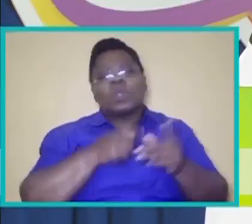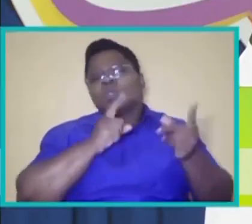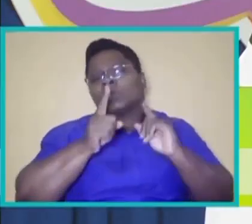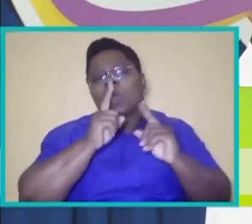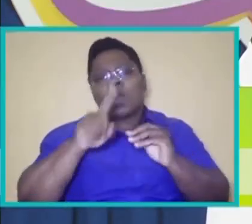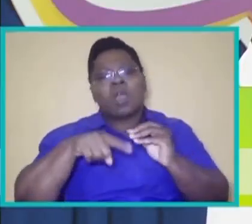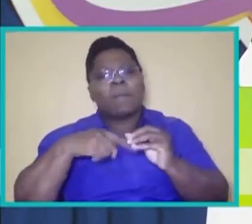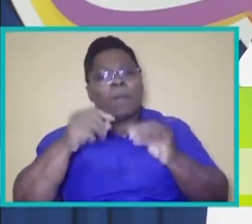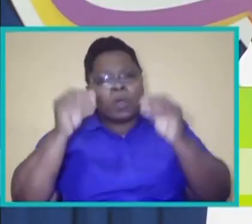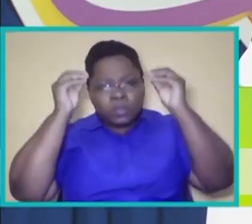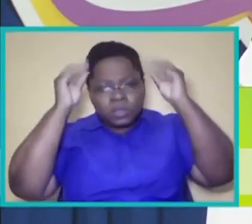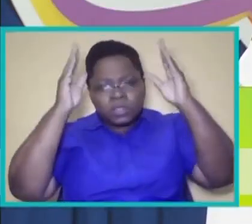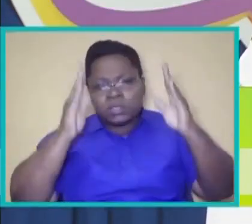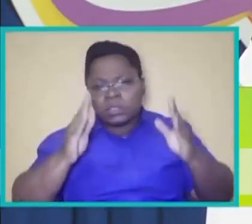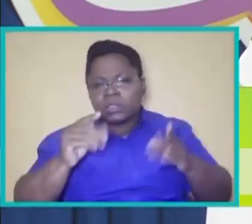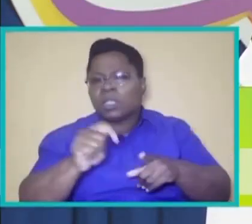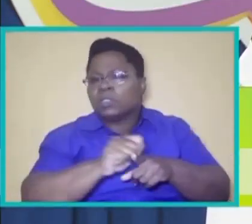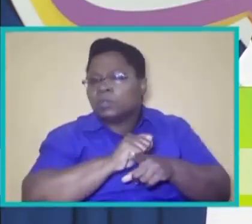our teachers.